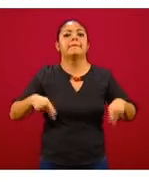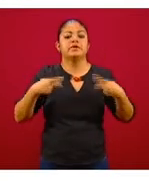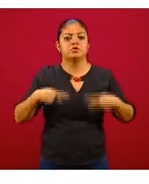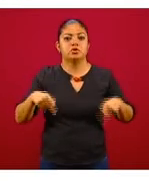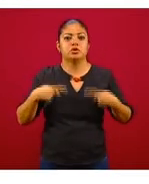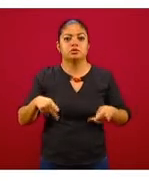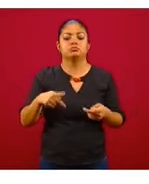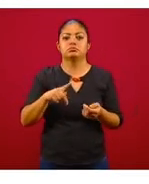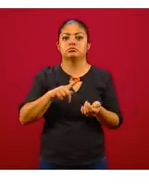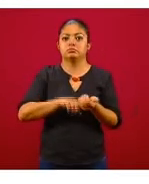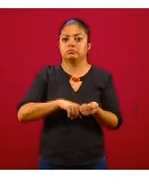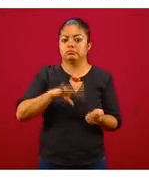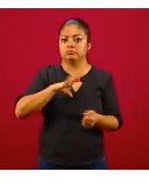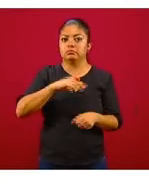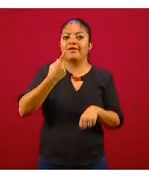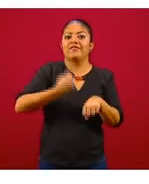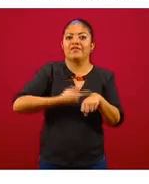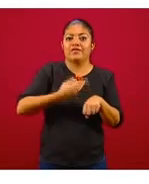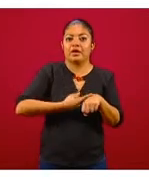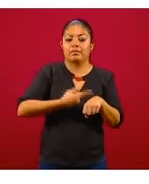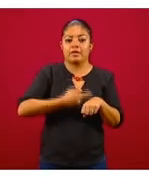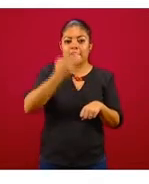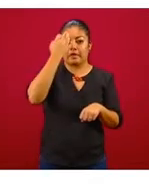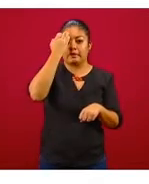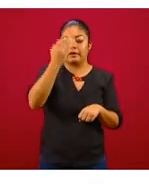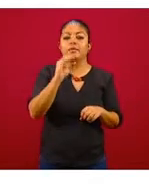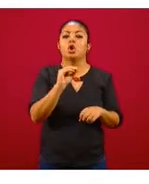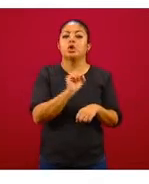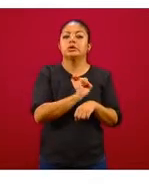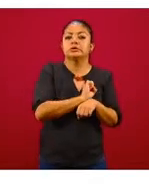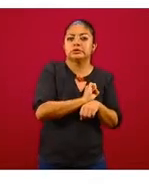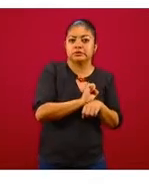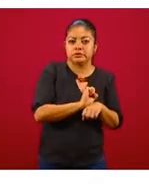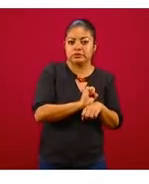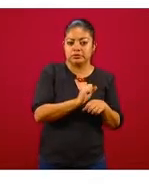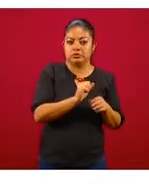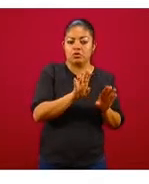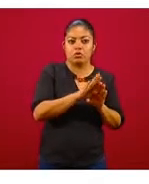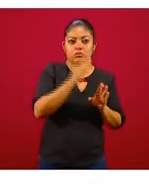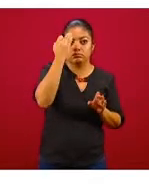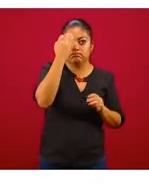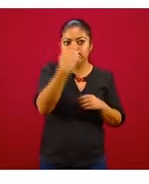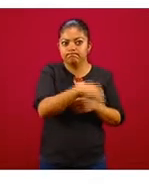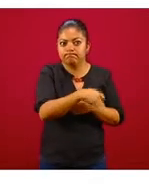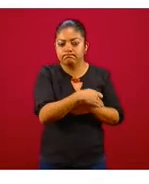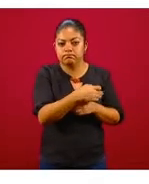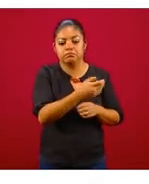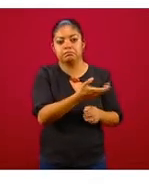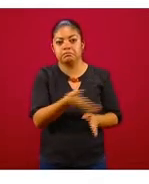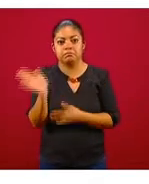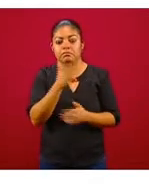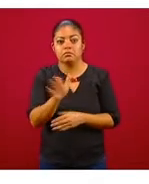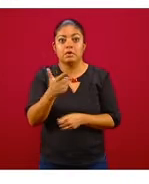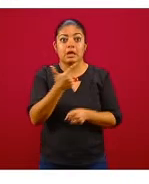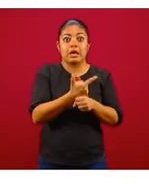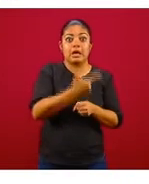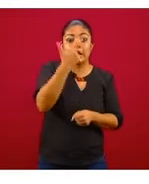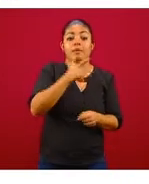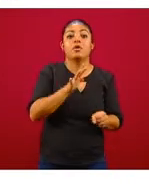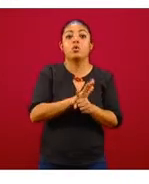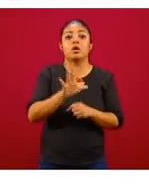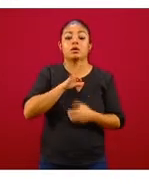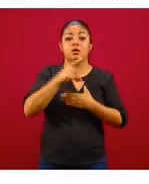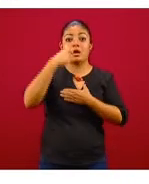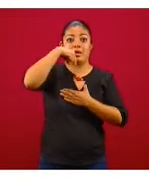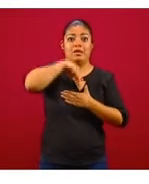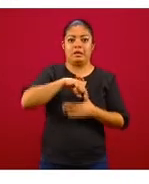que tienen enfermedad ambulatoria. So here we have the percentages hospitalizados estables, for hospitalizados the graves, clinical o state intubados. of different Ahí está el patients. número